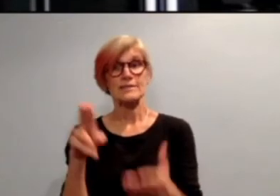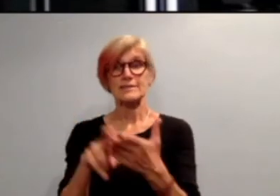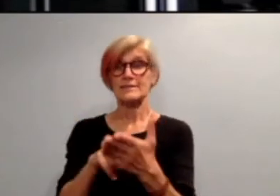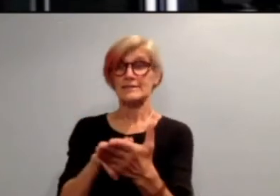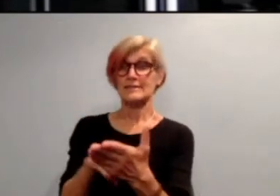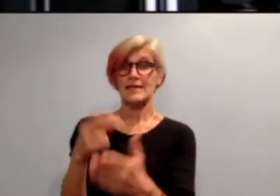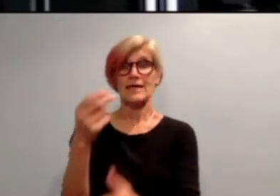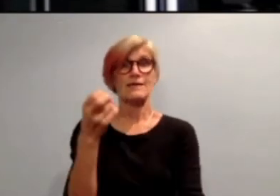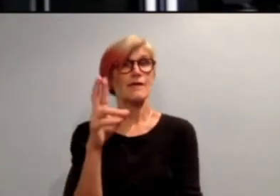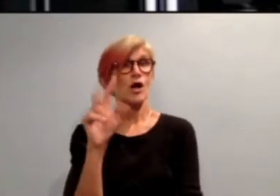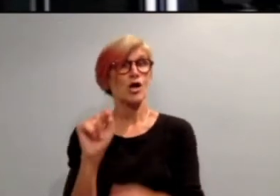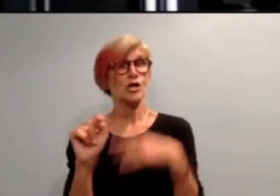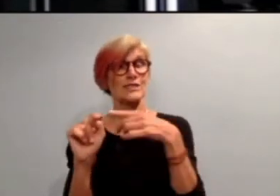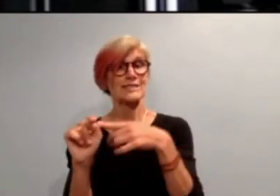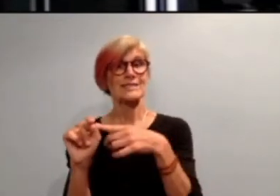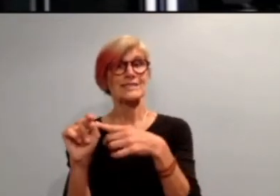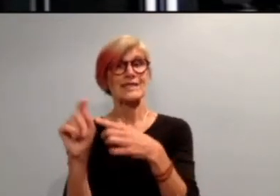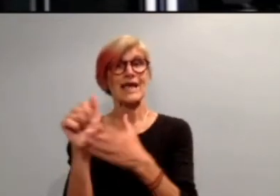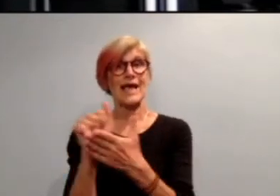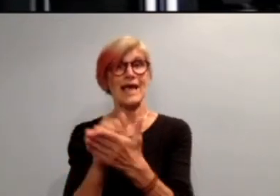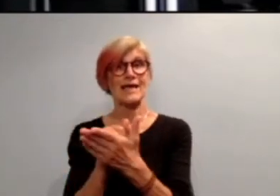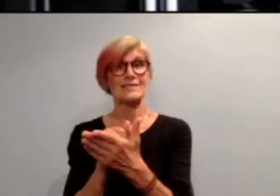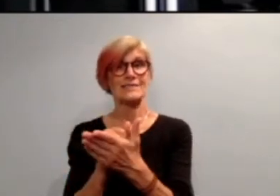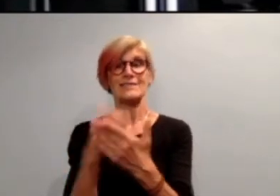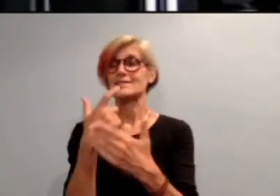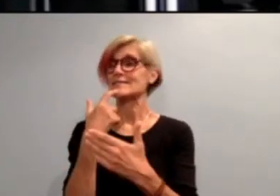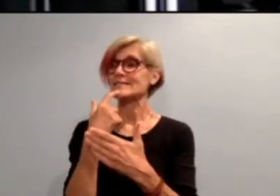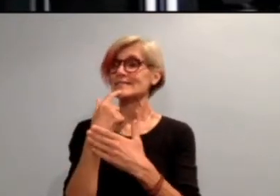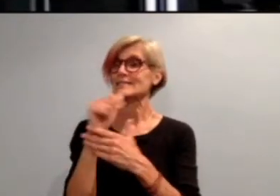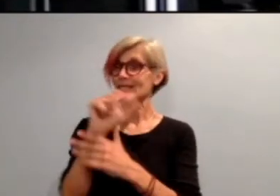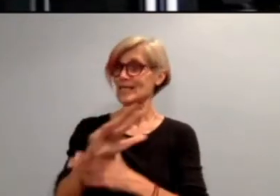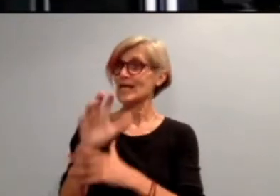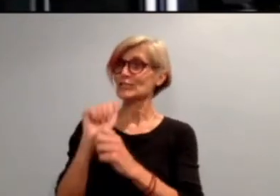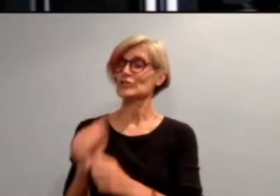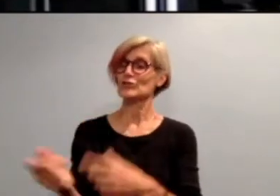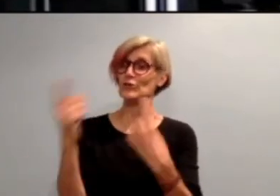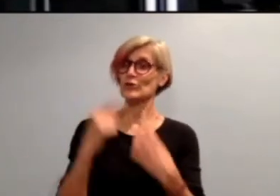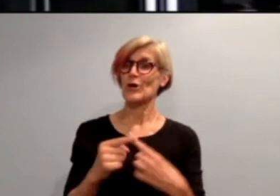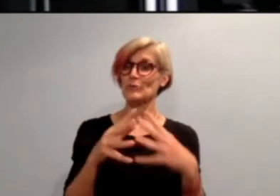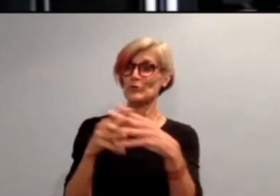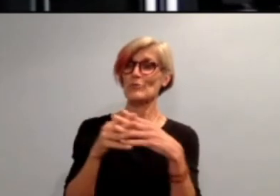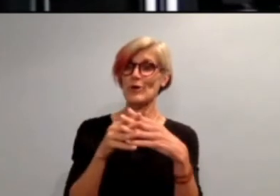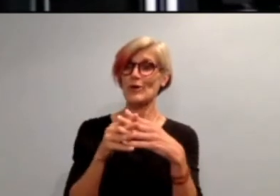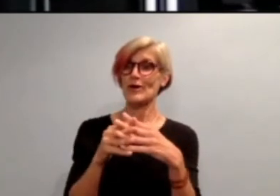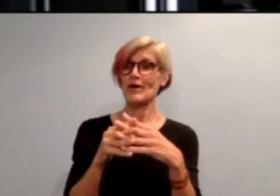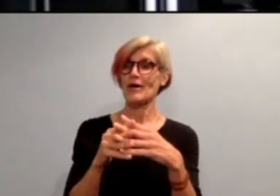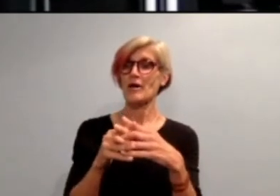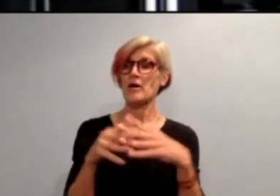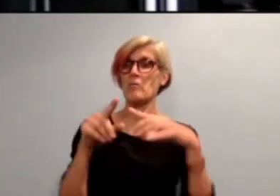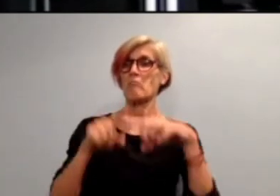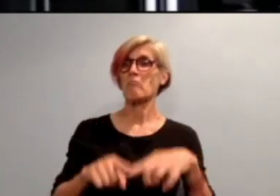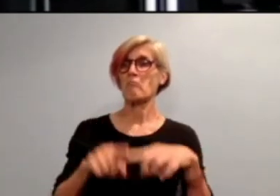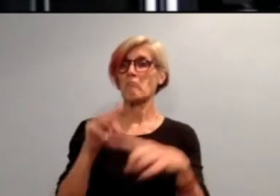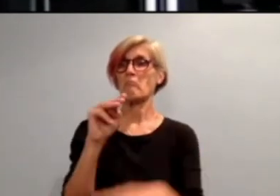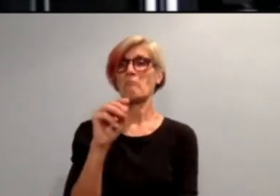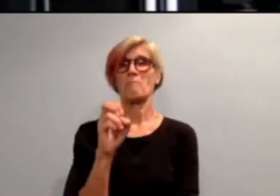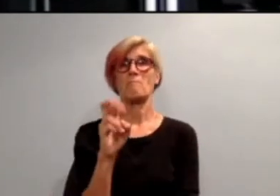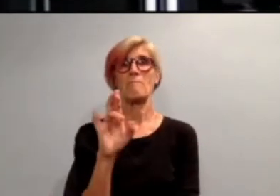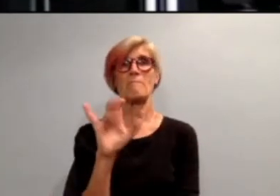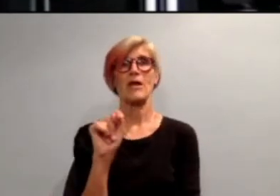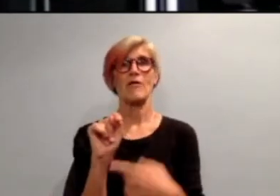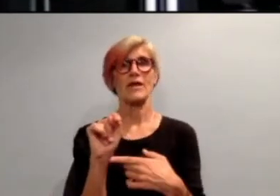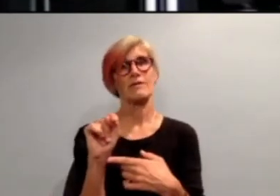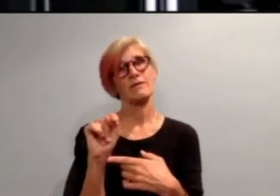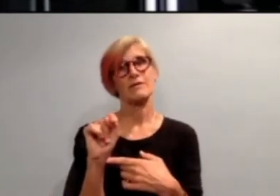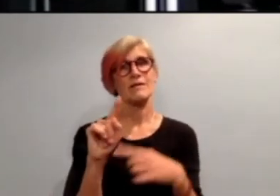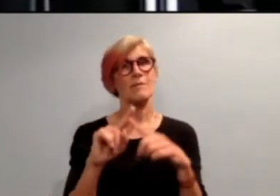Asians based on merit. But this law also created what's known as the model minority myth. This term